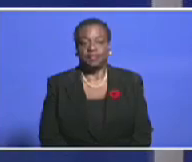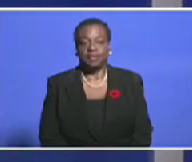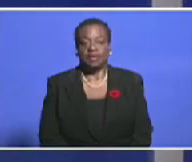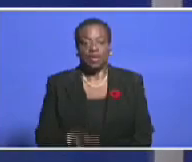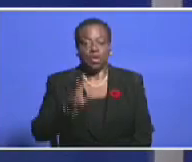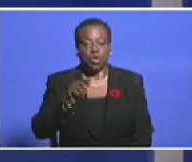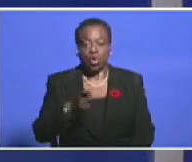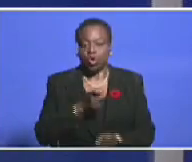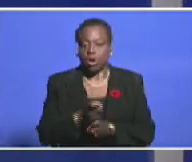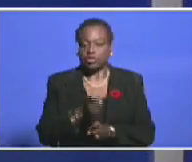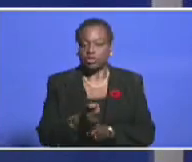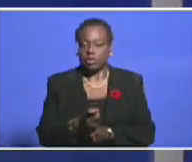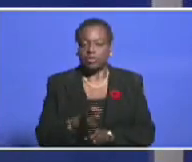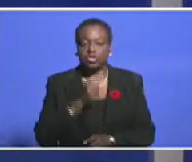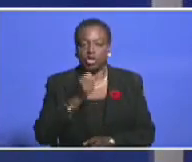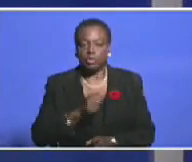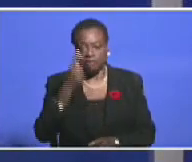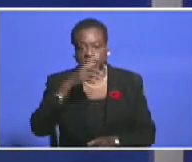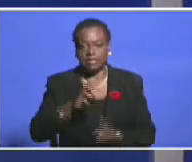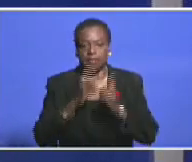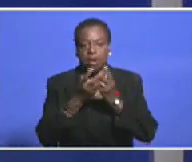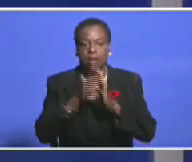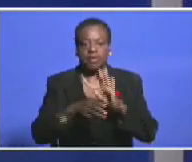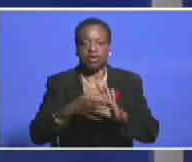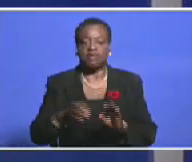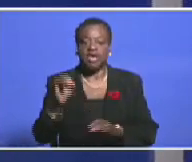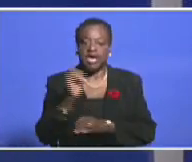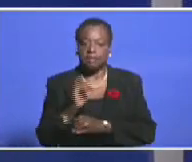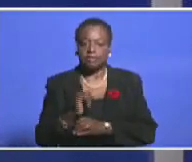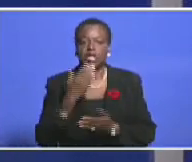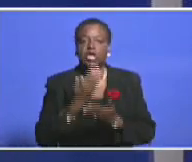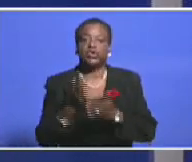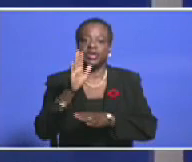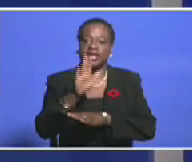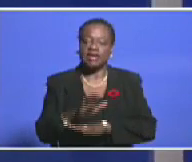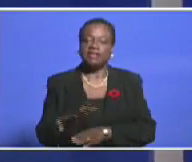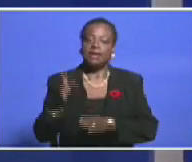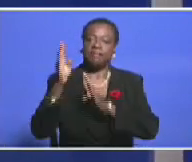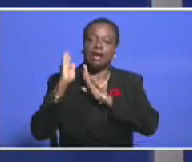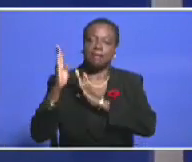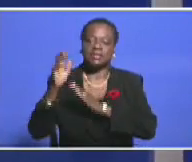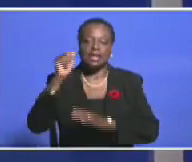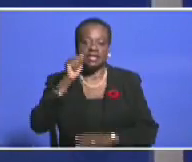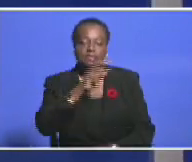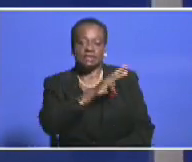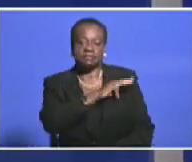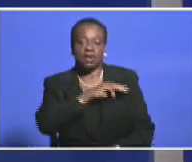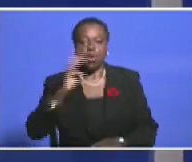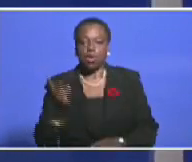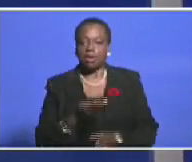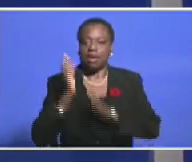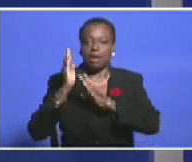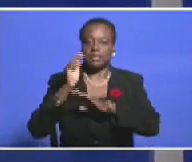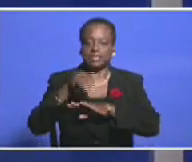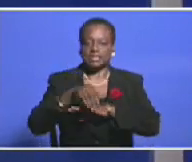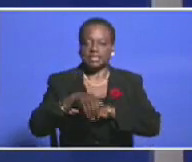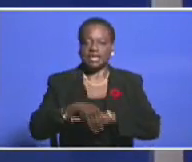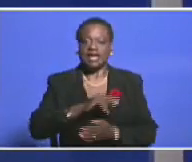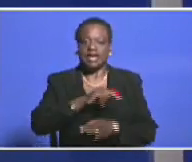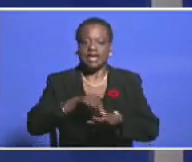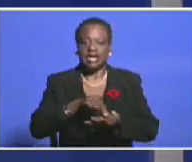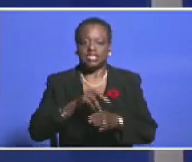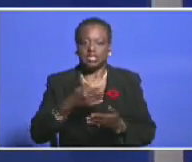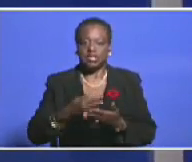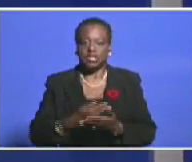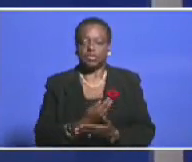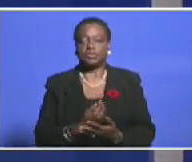No corruption will be tolerated at the Department of Immigration. Good evening, Bahamas. I'm Altavise Munnings. Welcome to the Bahamas Tonight, the National Report.